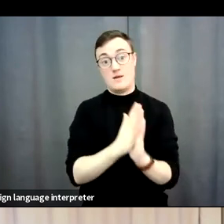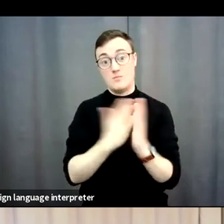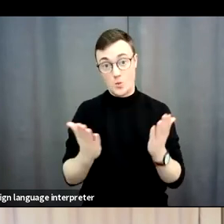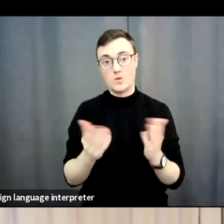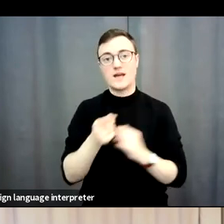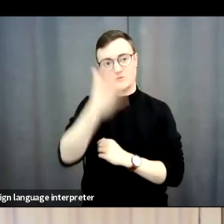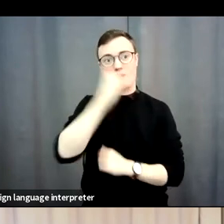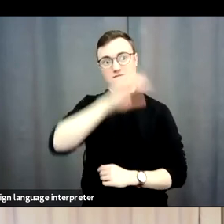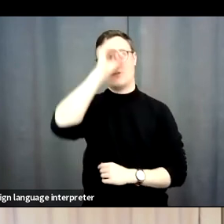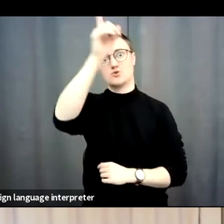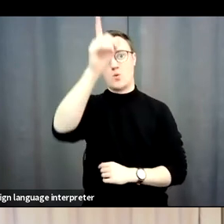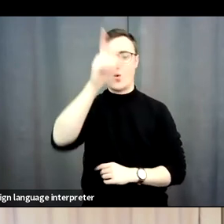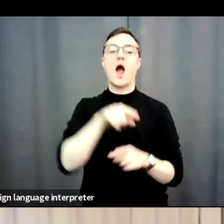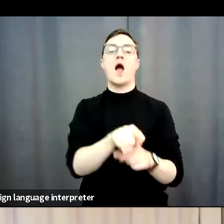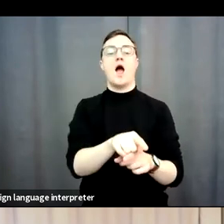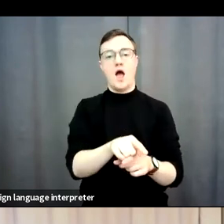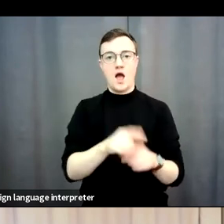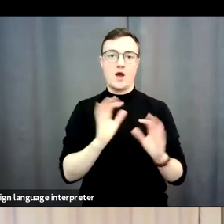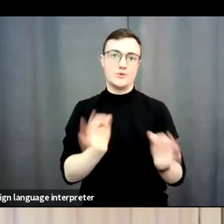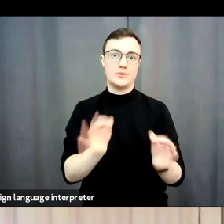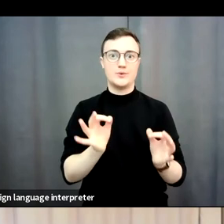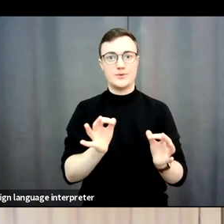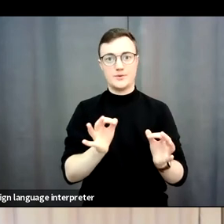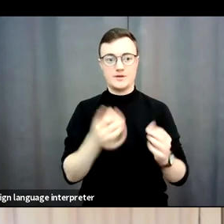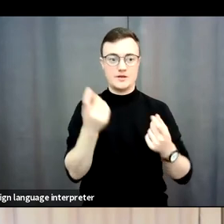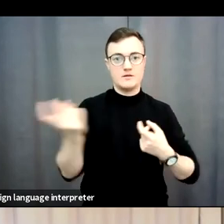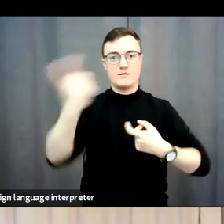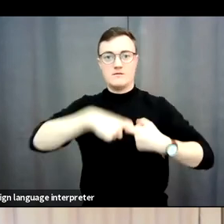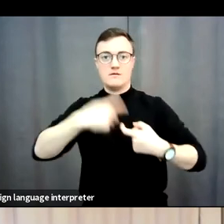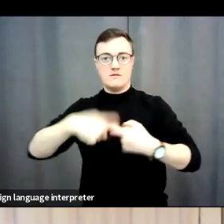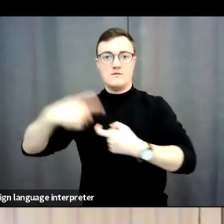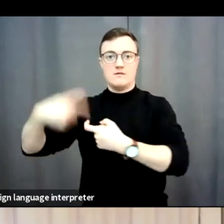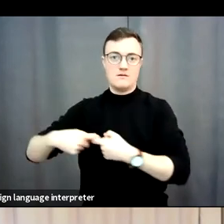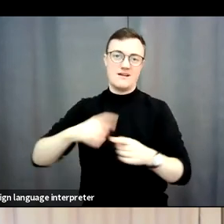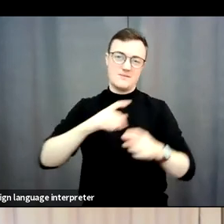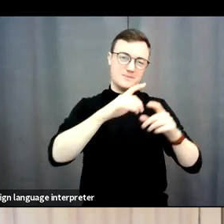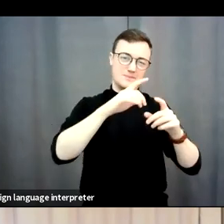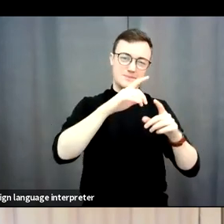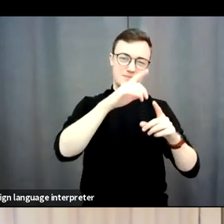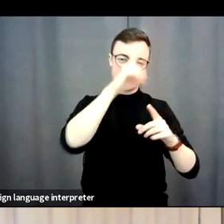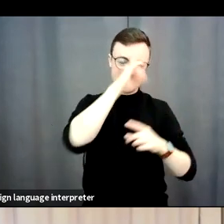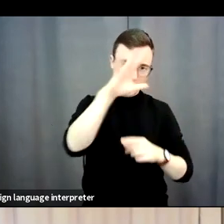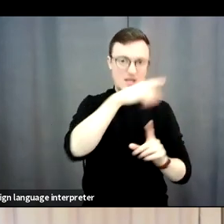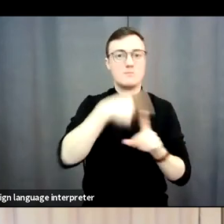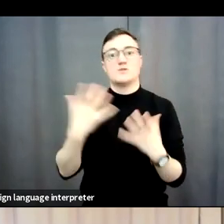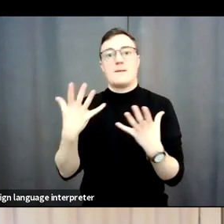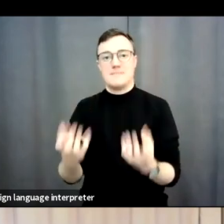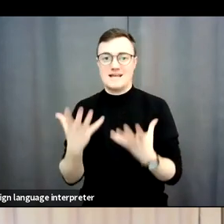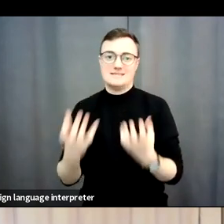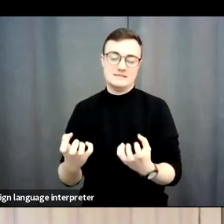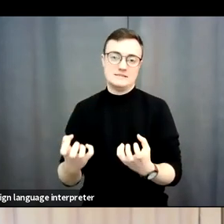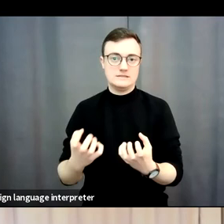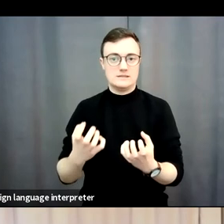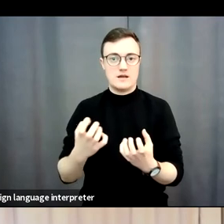you can understand more, okay, how do this connect to each other, the theoretical parts and the practical parts.